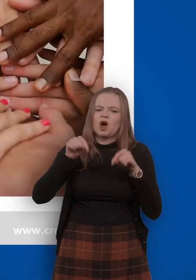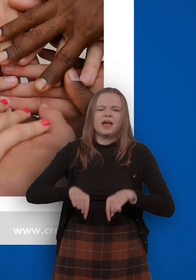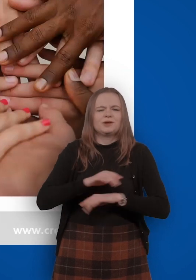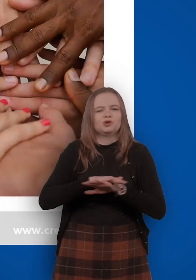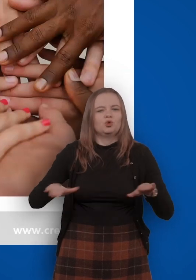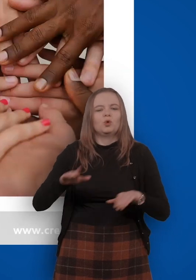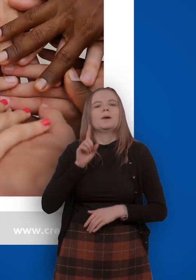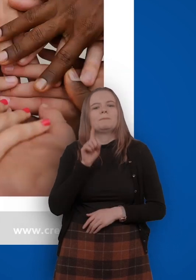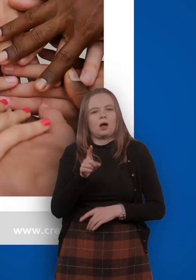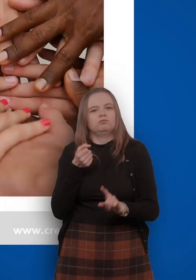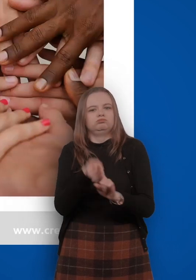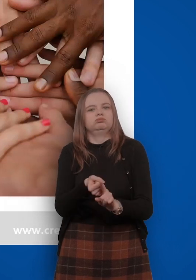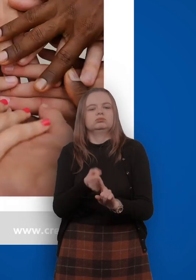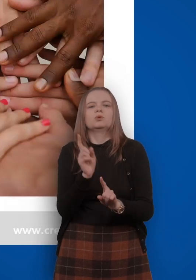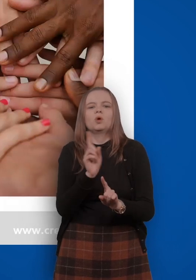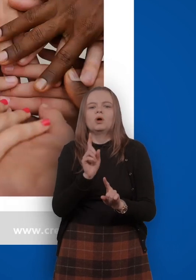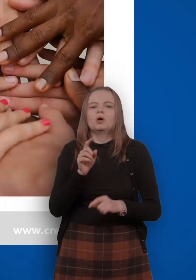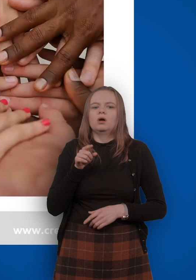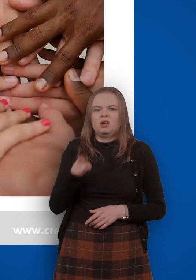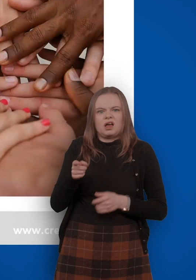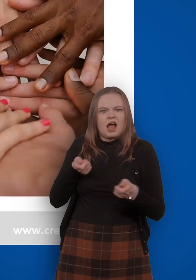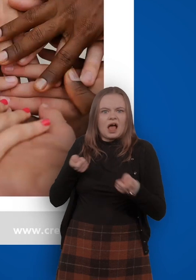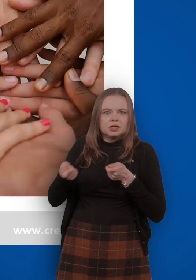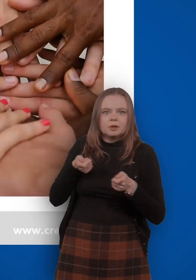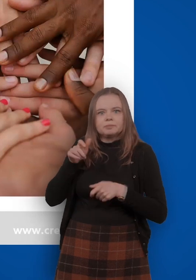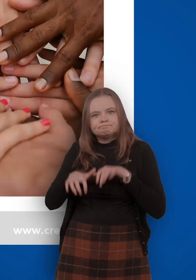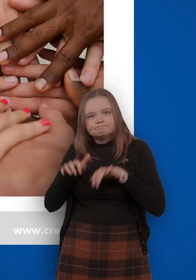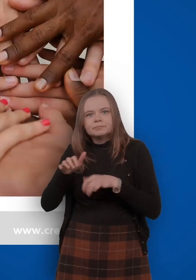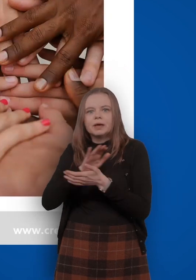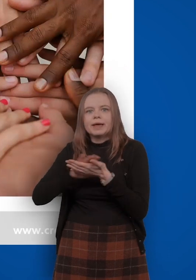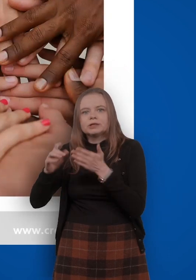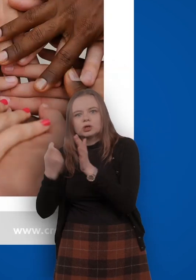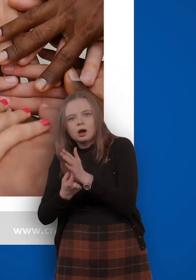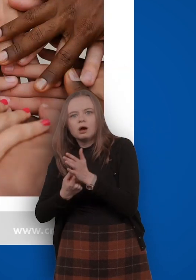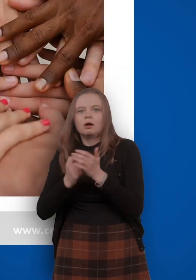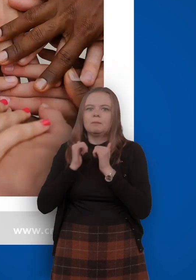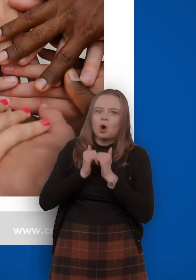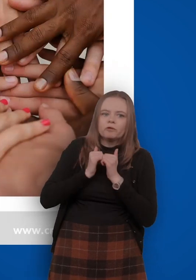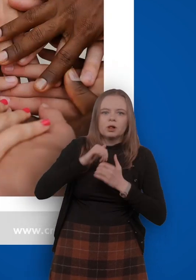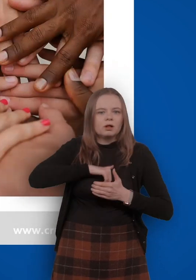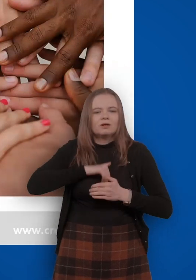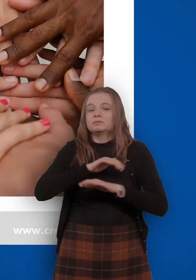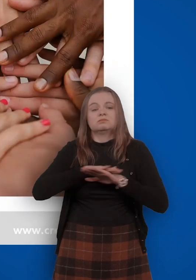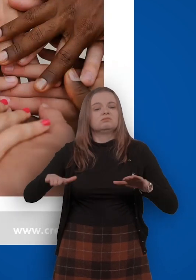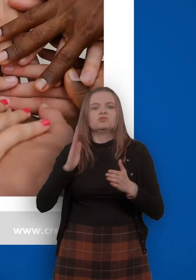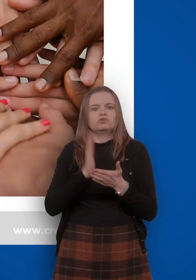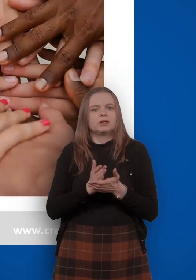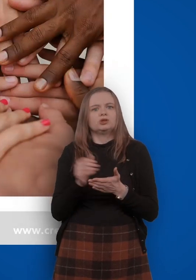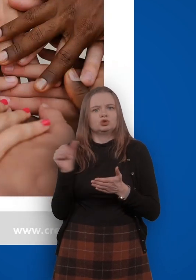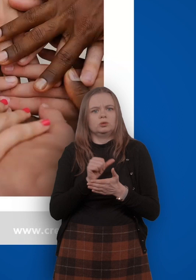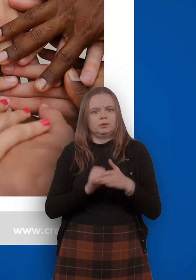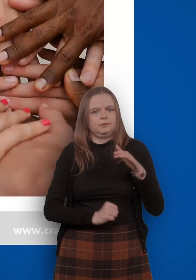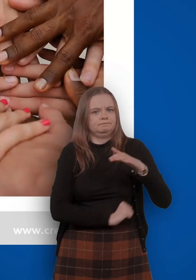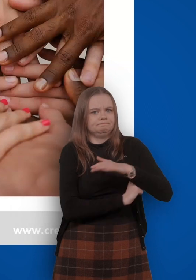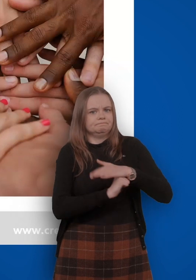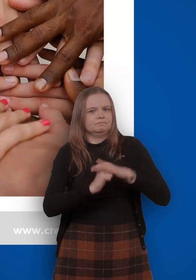stress that for me, it's not just an administrative, human resources, or even a moral concern. It's really a fundamental component of the